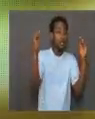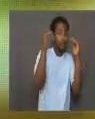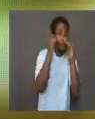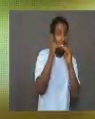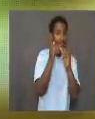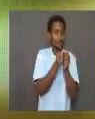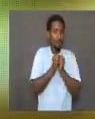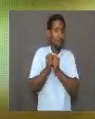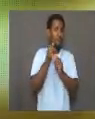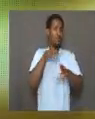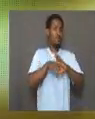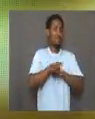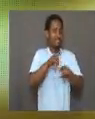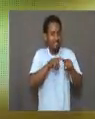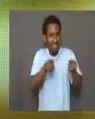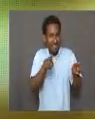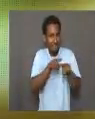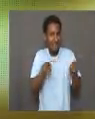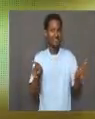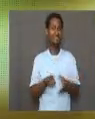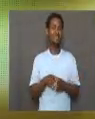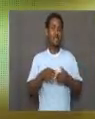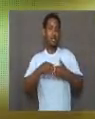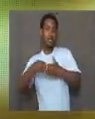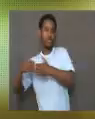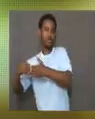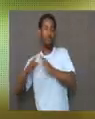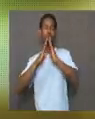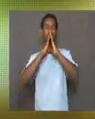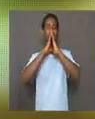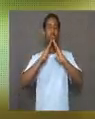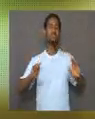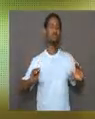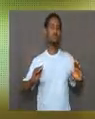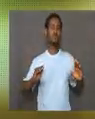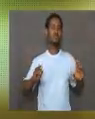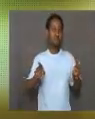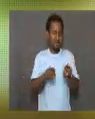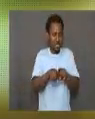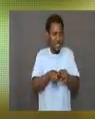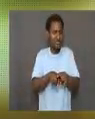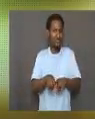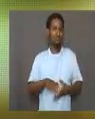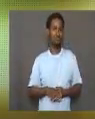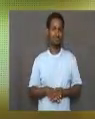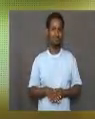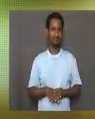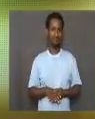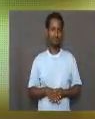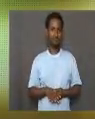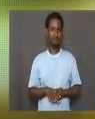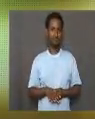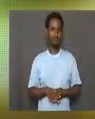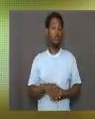Equality within diversity leads to peaceful relationships. It is